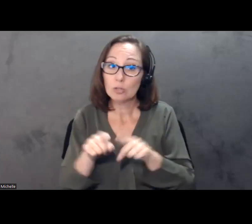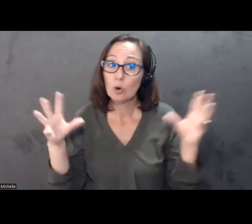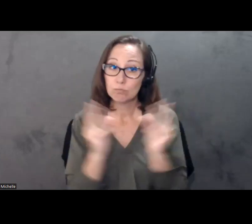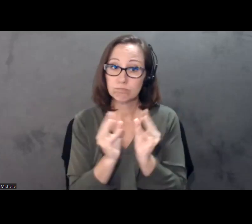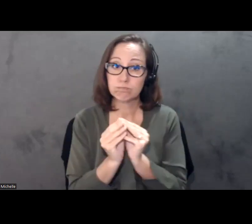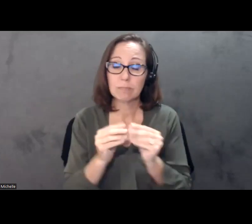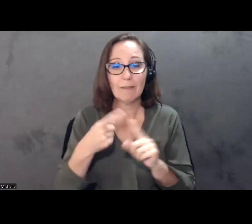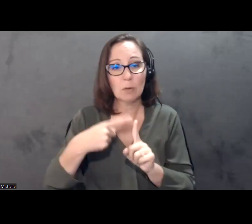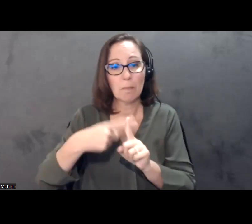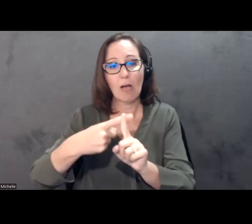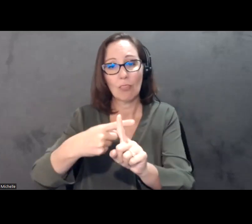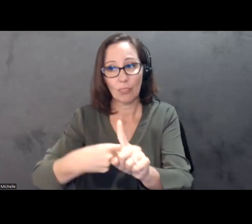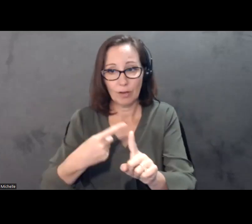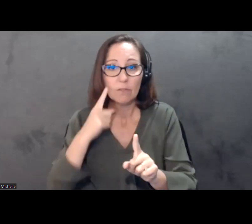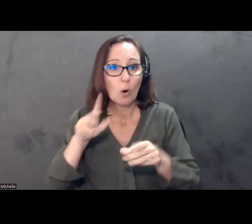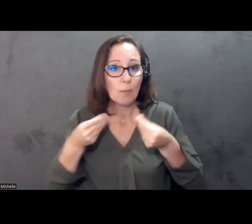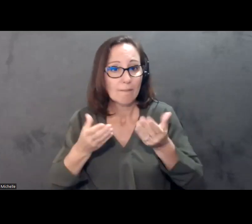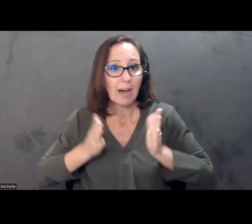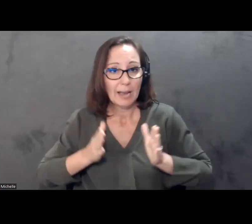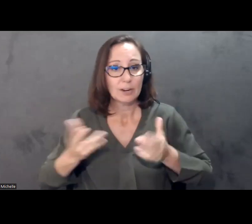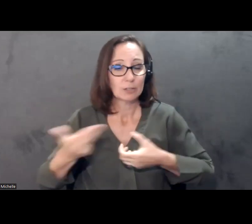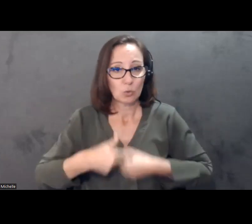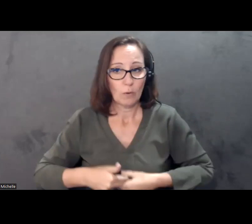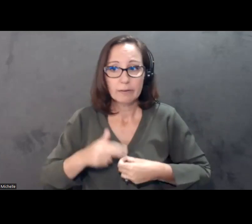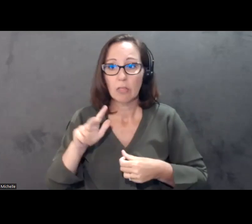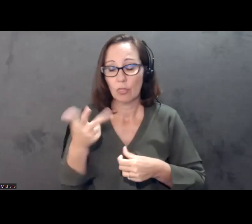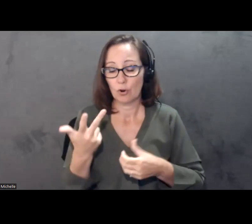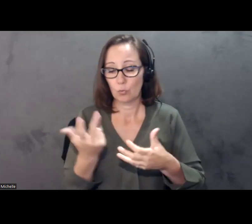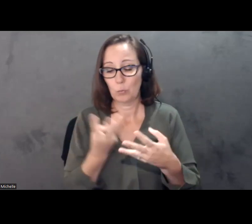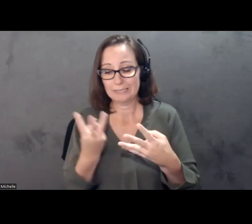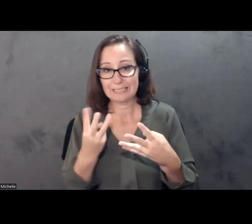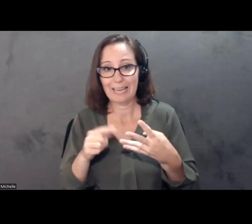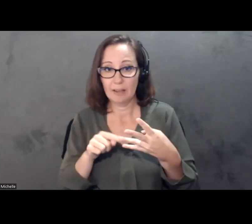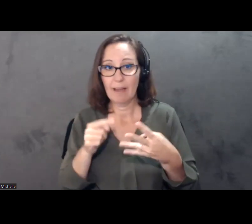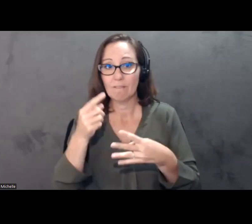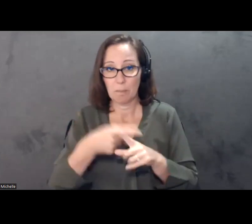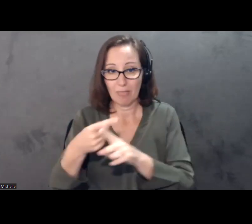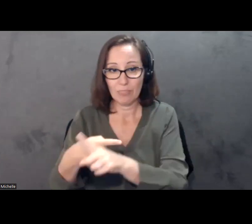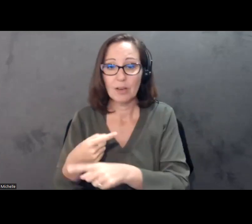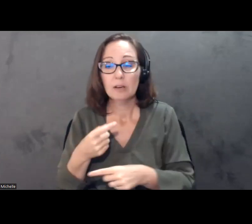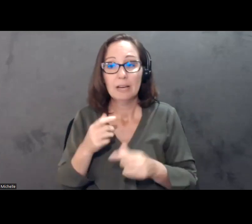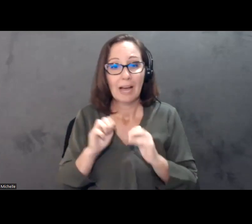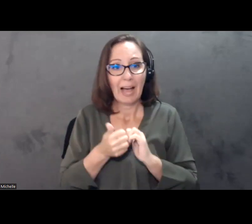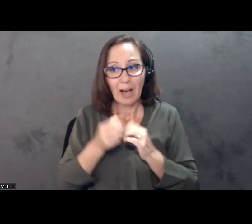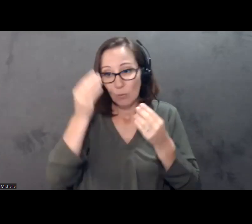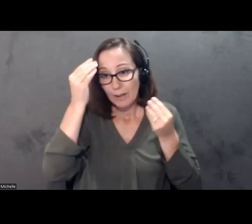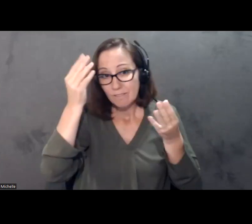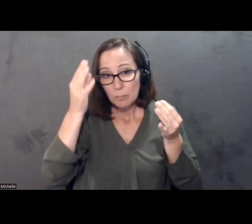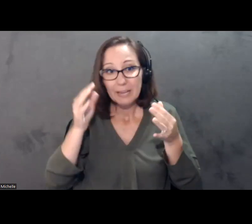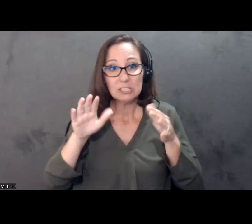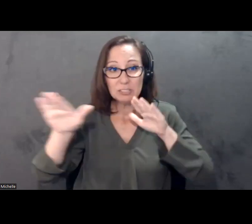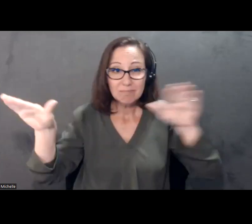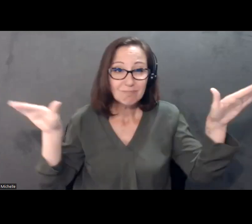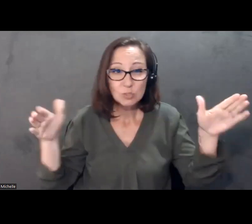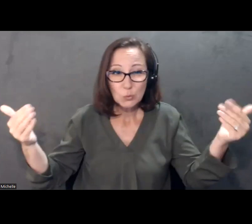month, and that's on the third Wednesday of every month. And the way that we get that information out to individuals to attend